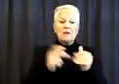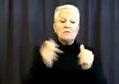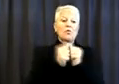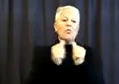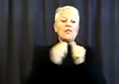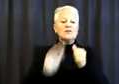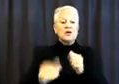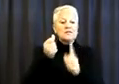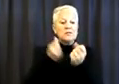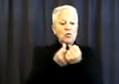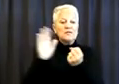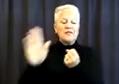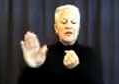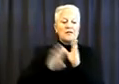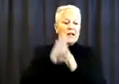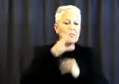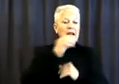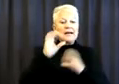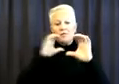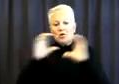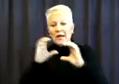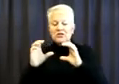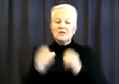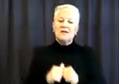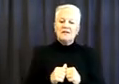of communication, a wealth of